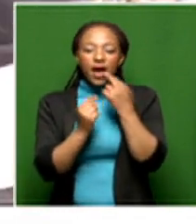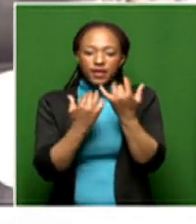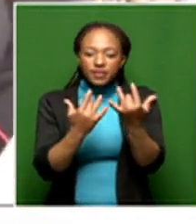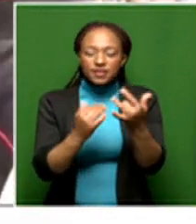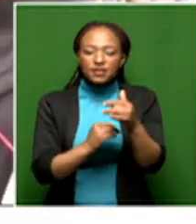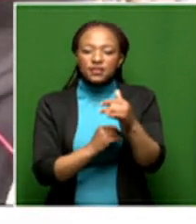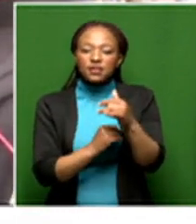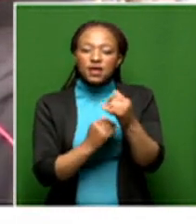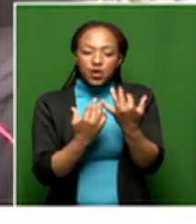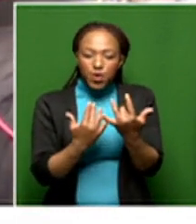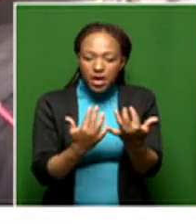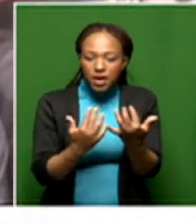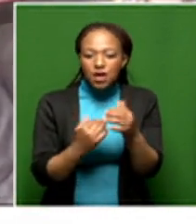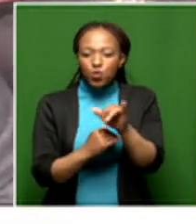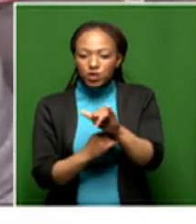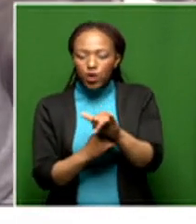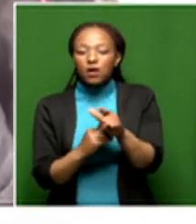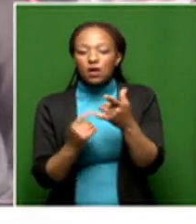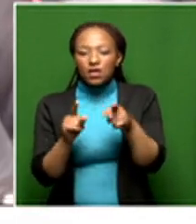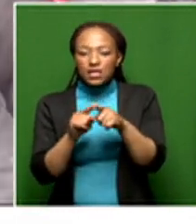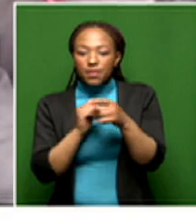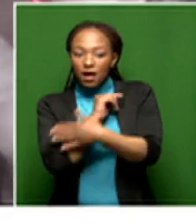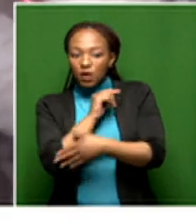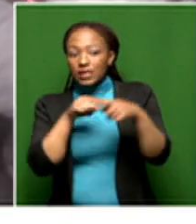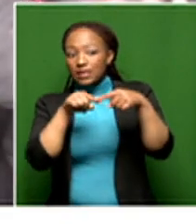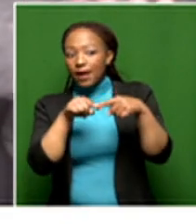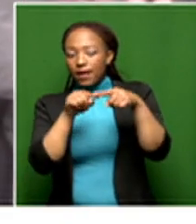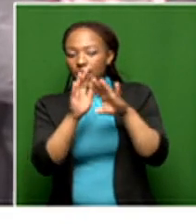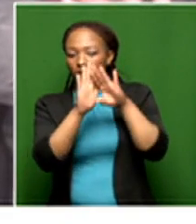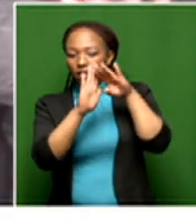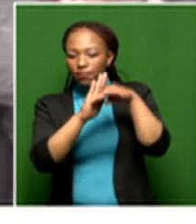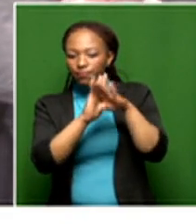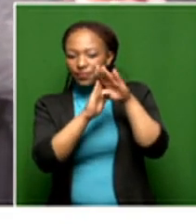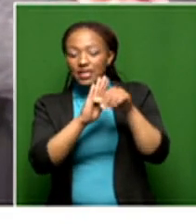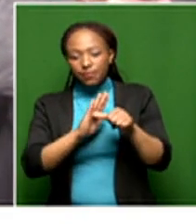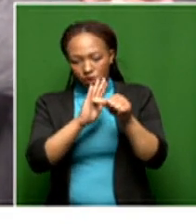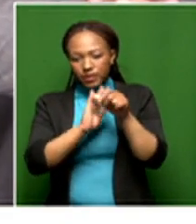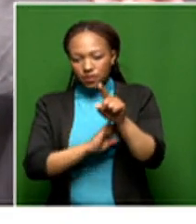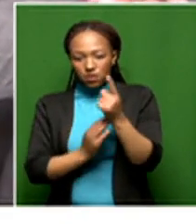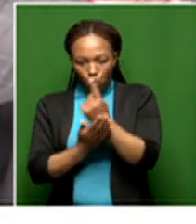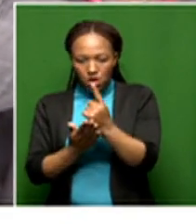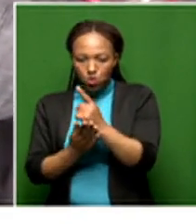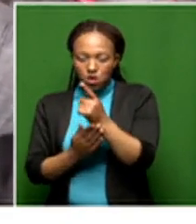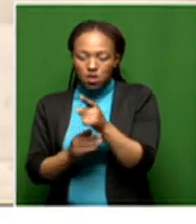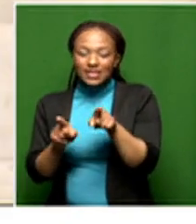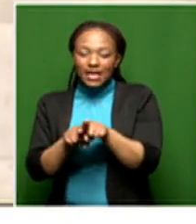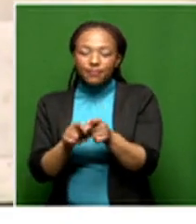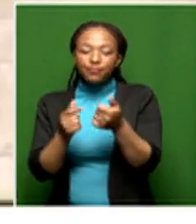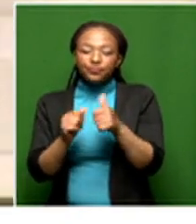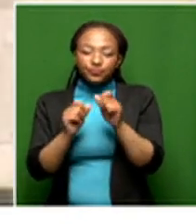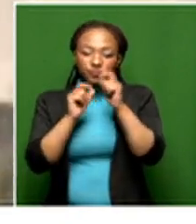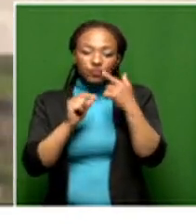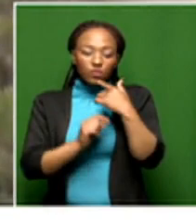dependent on the pandemic trajectory in the specific country as well. So that becomes important. We also need to be aware how